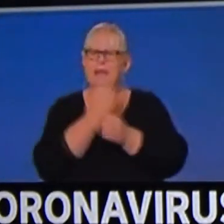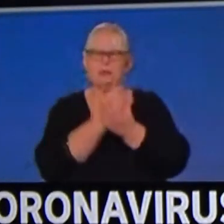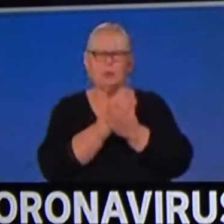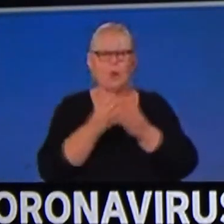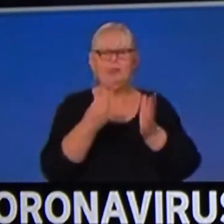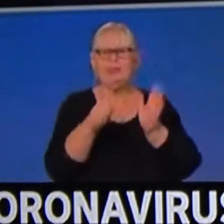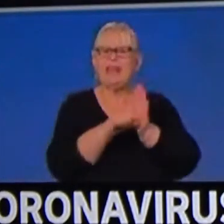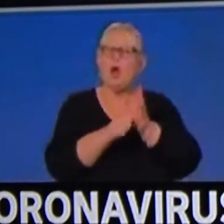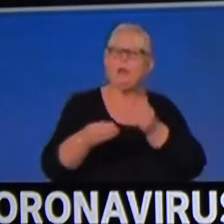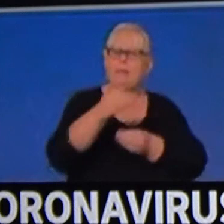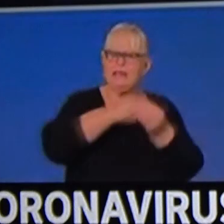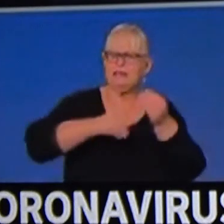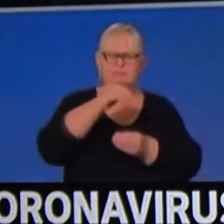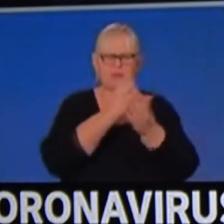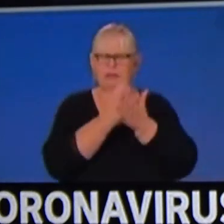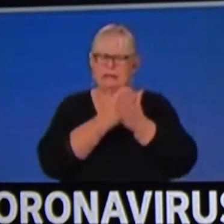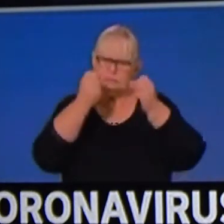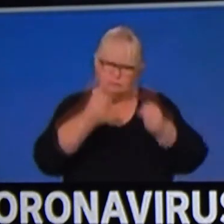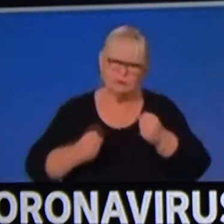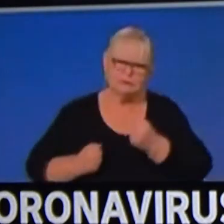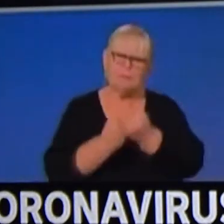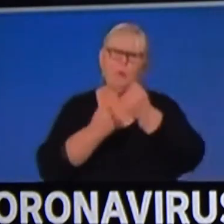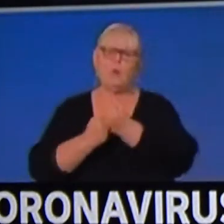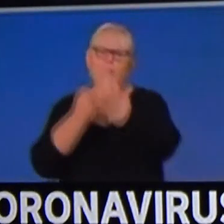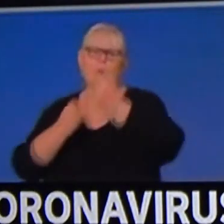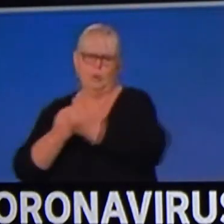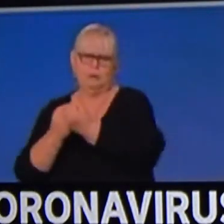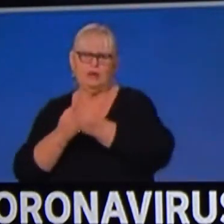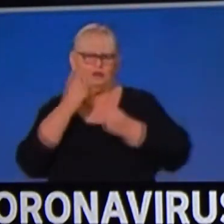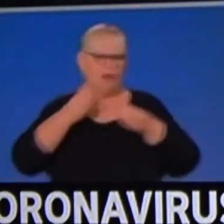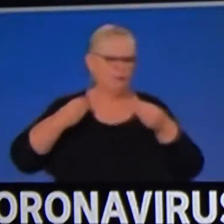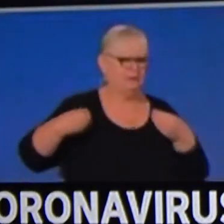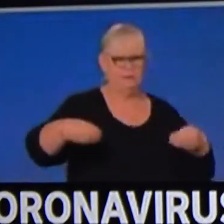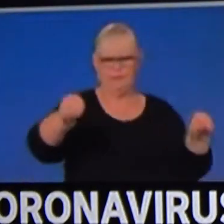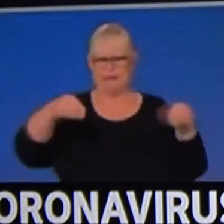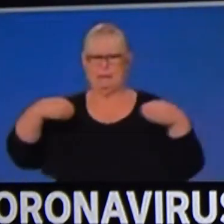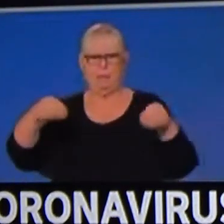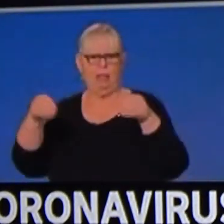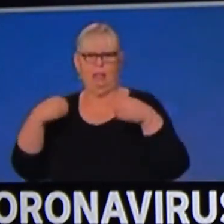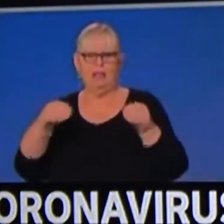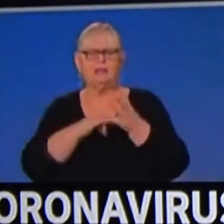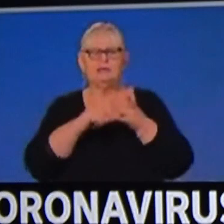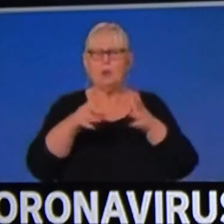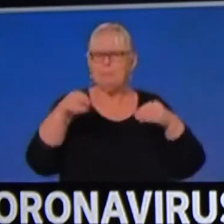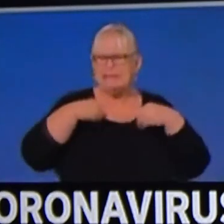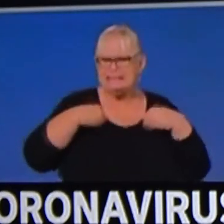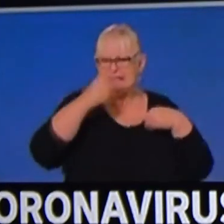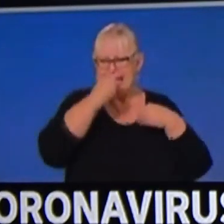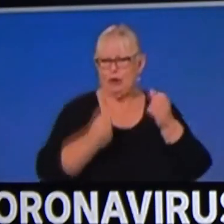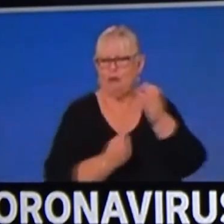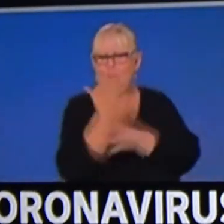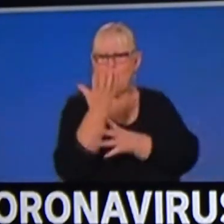every support and, importantly, every freedom to be able to get on and see businesses grow on the other